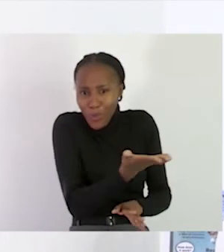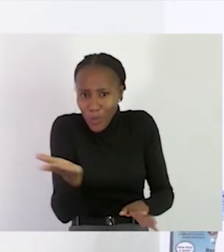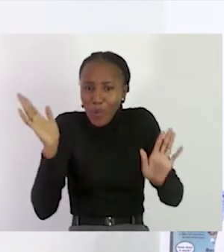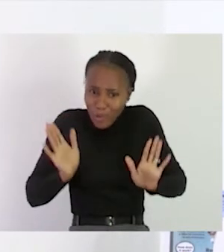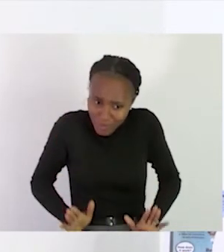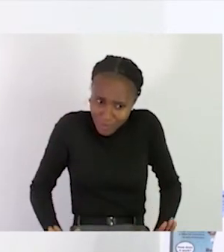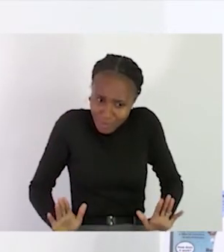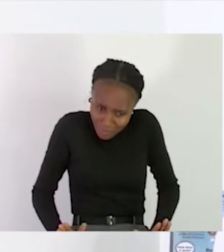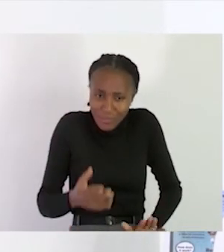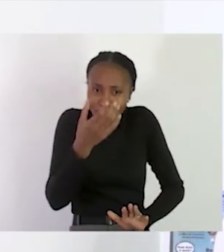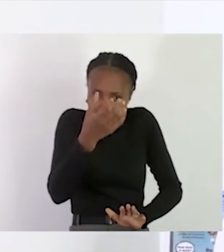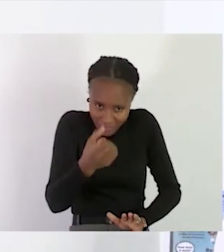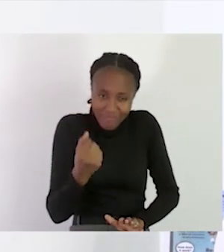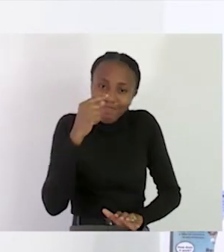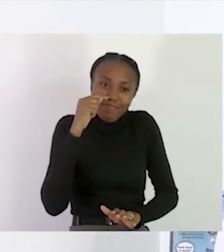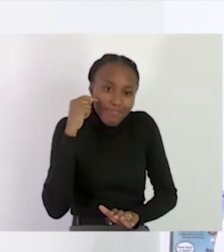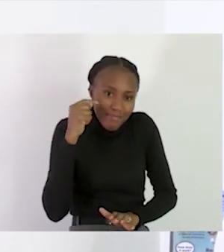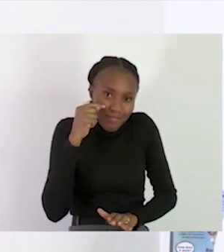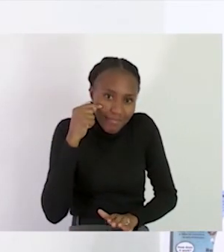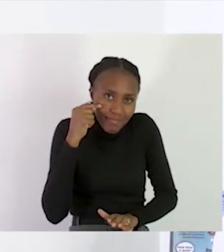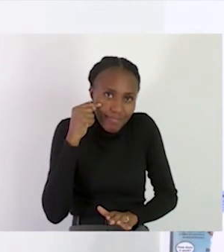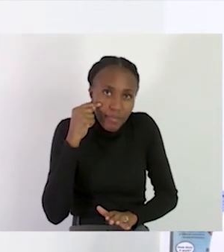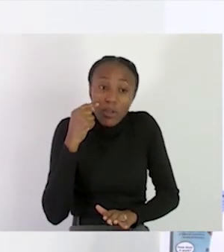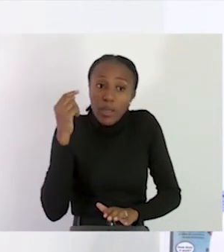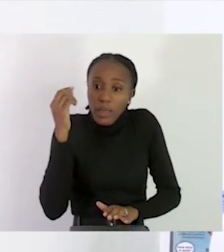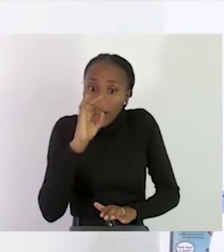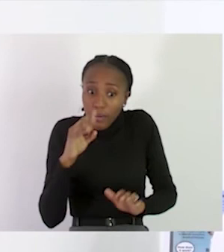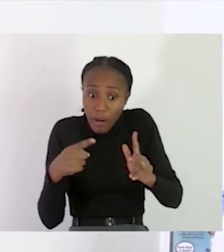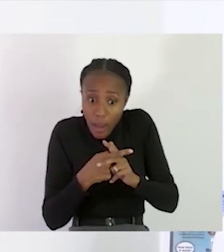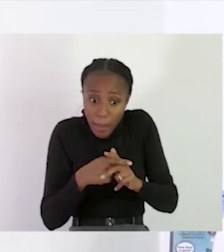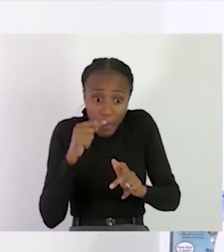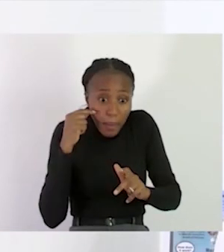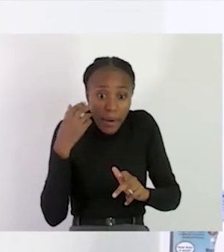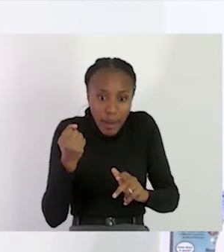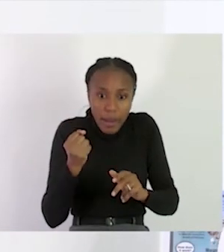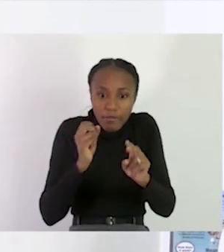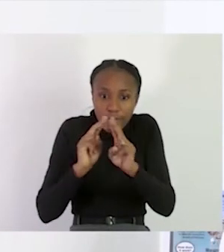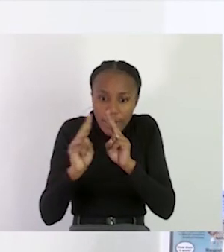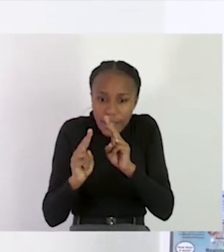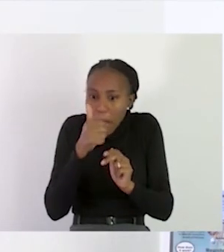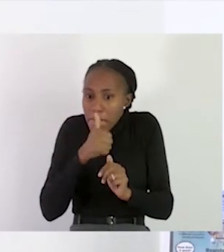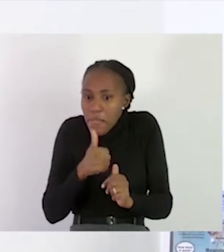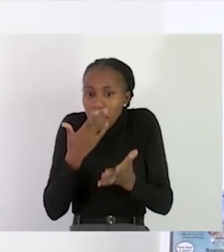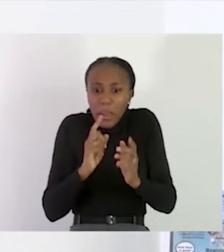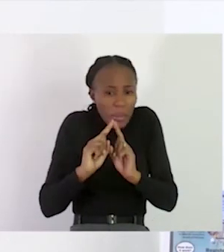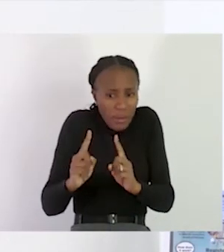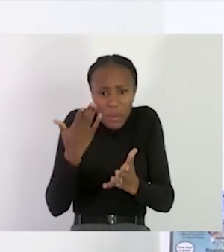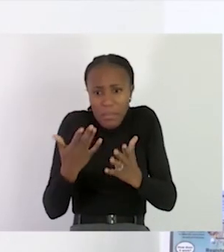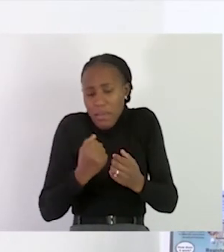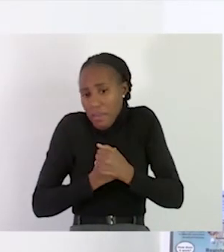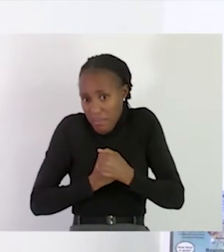this. So when you get your menstruation, you share with somebody that you trust, and then they will guide you.